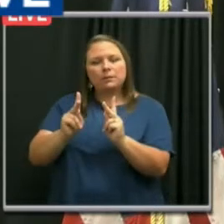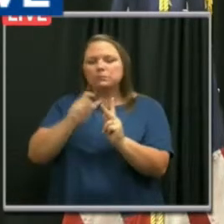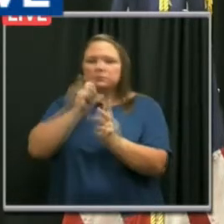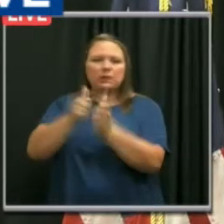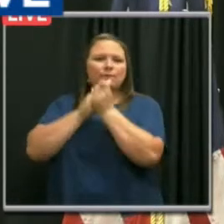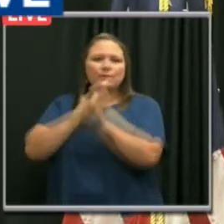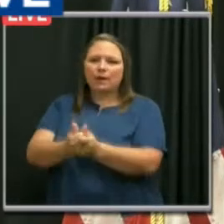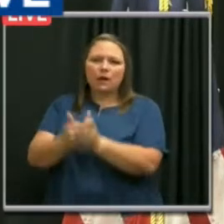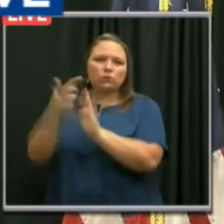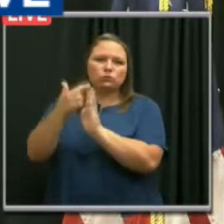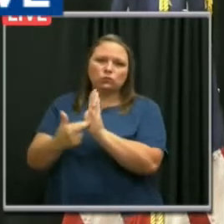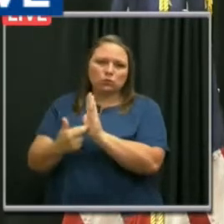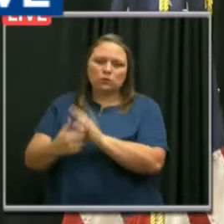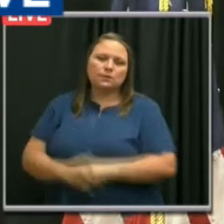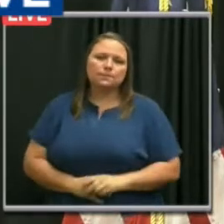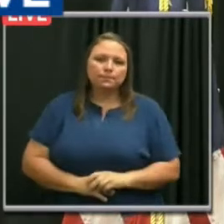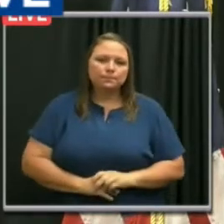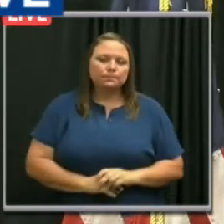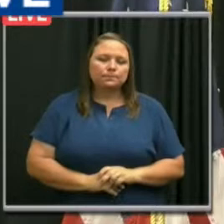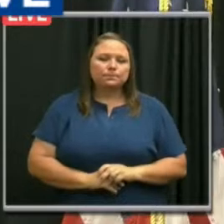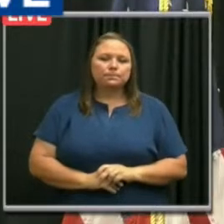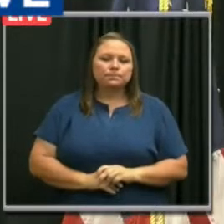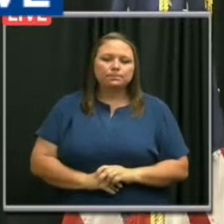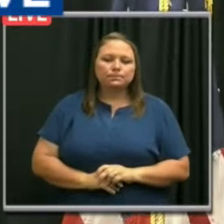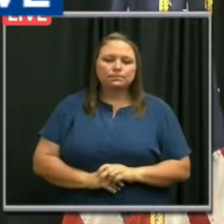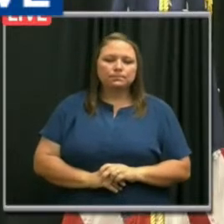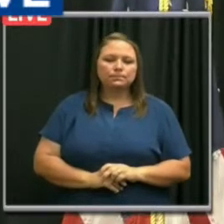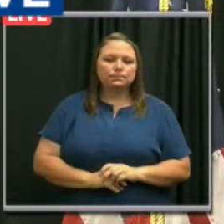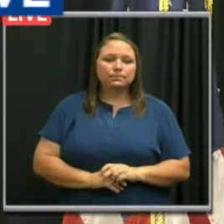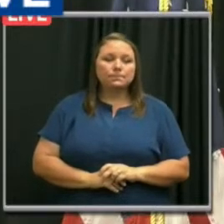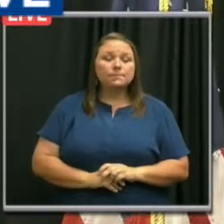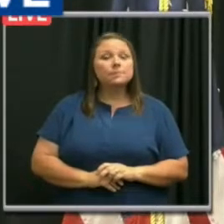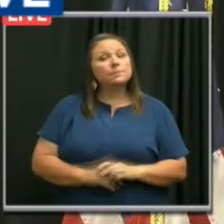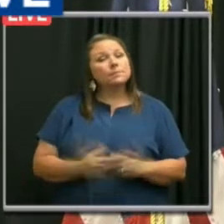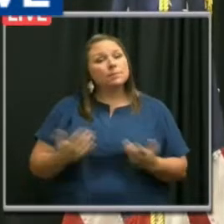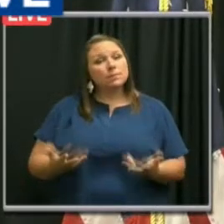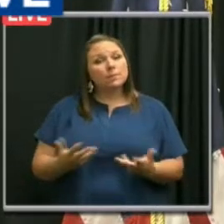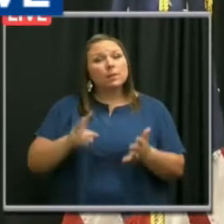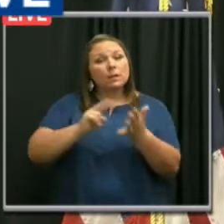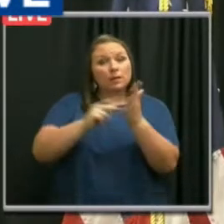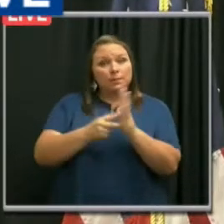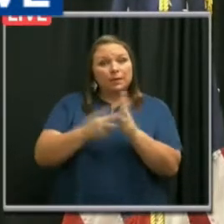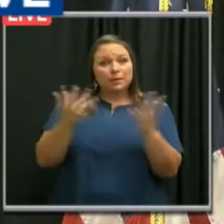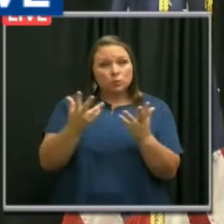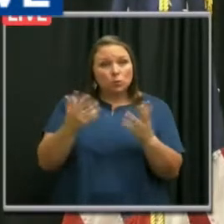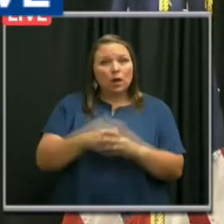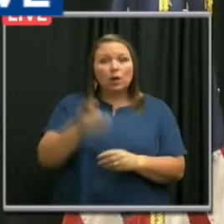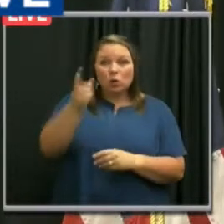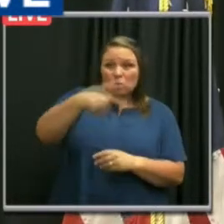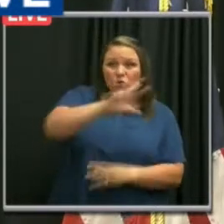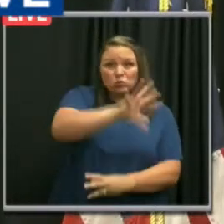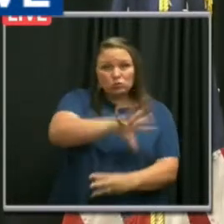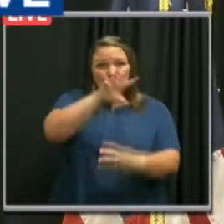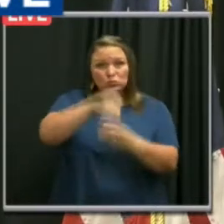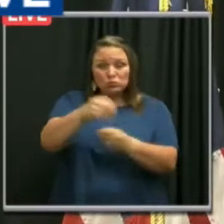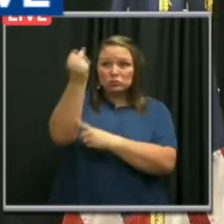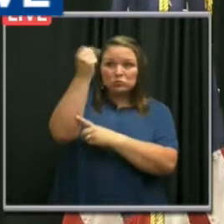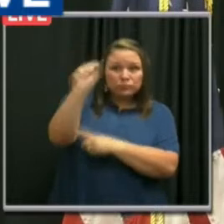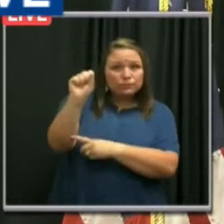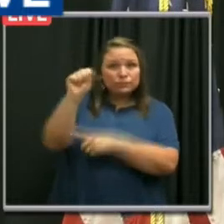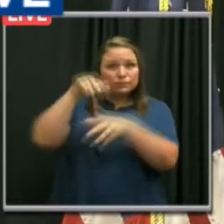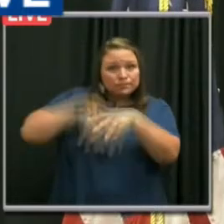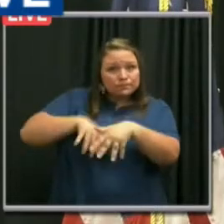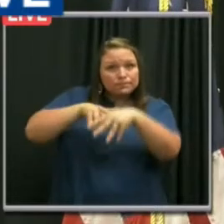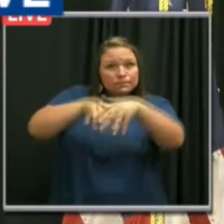the mitigation steps better than others. So those of you that have participated in recent marches and